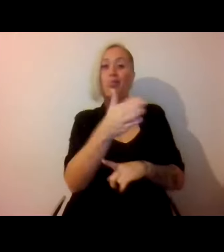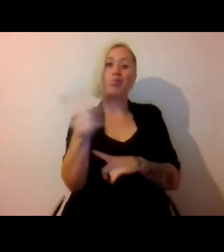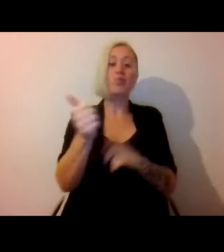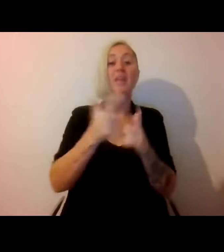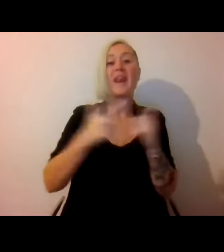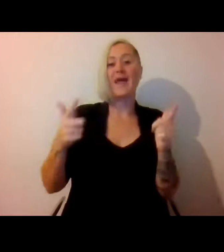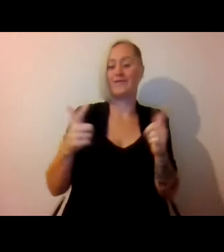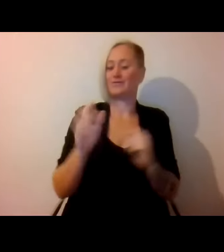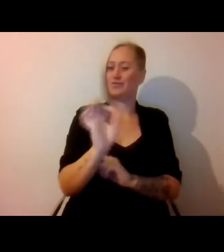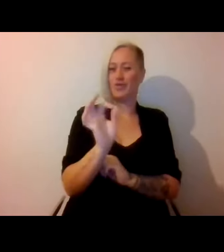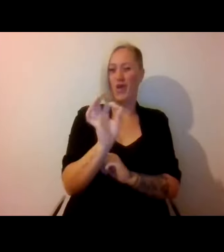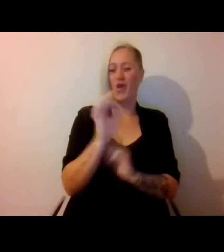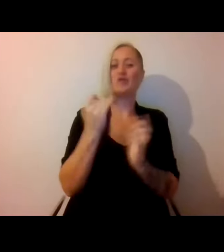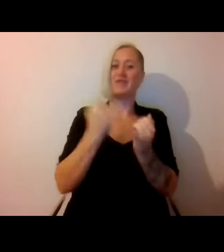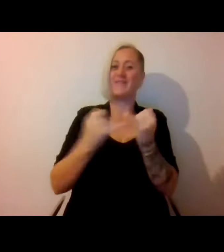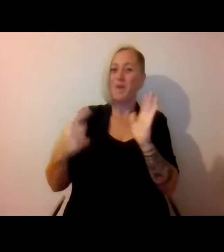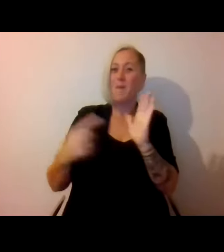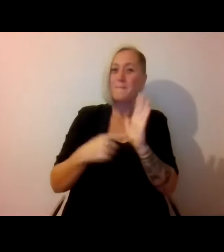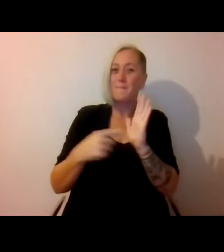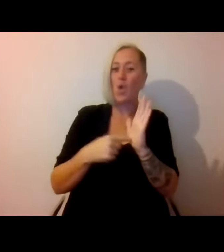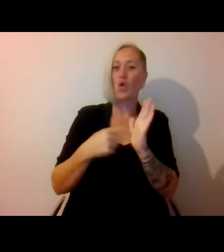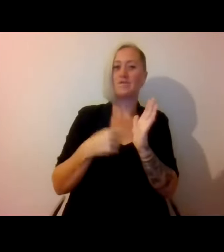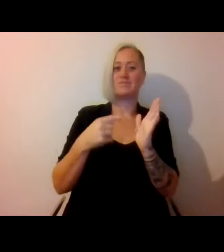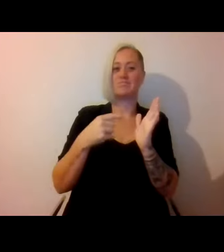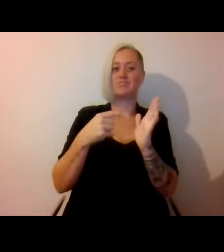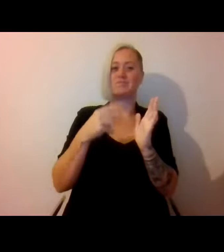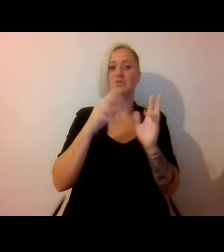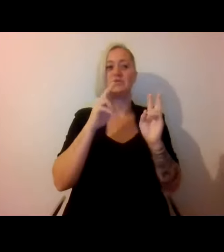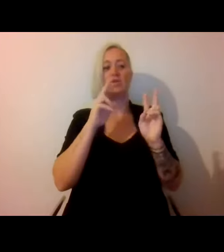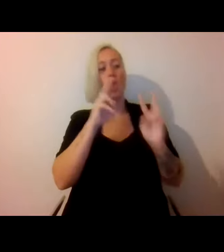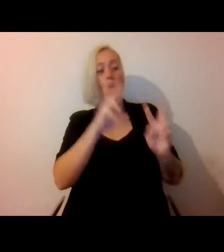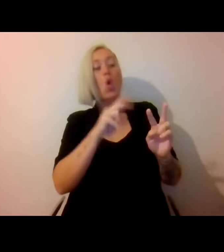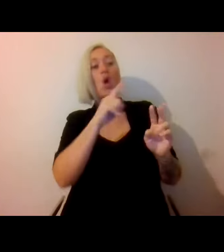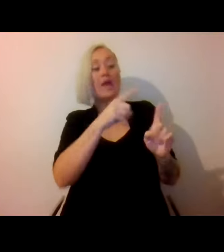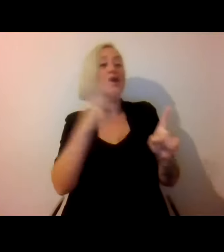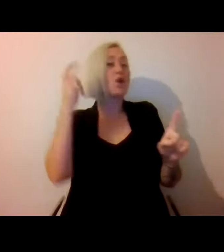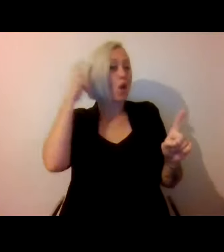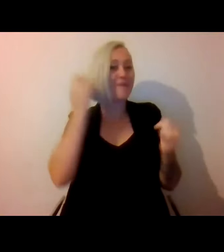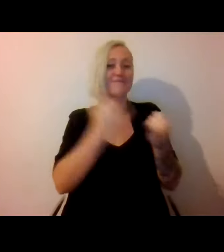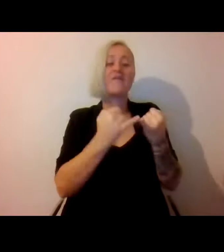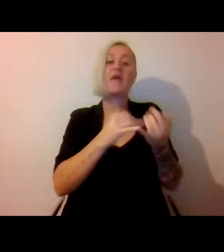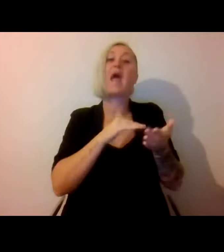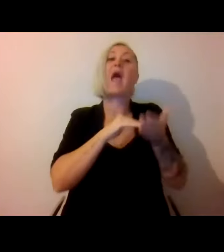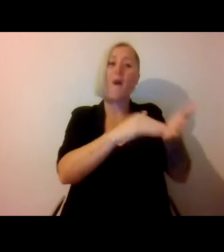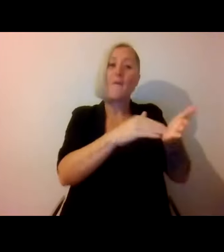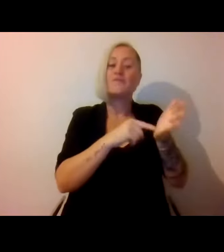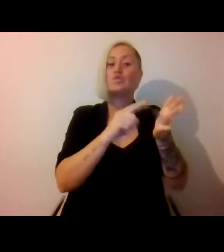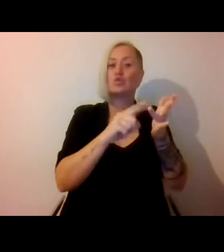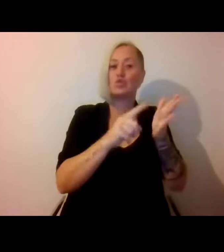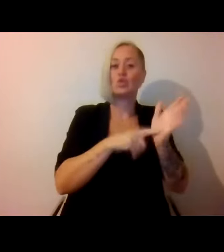important to view cochlear implants as a very helpful tool, but also a valuable one.